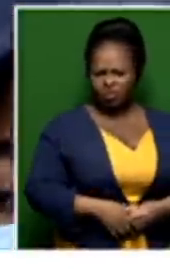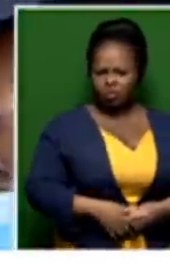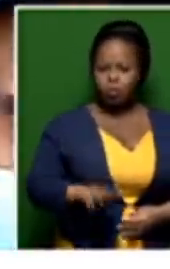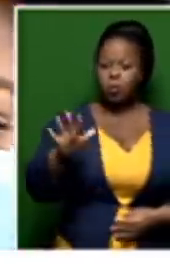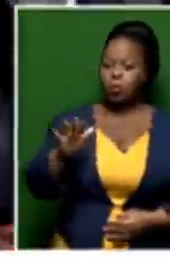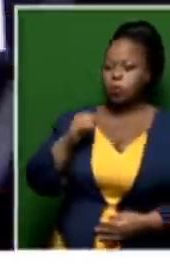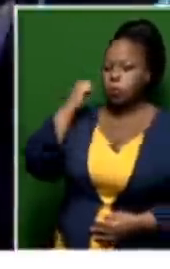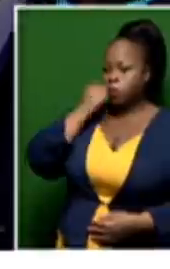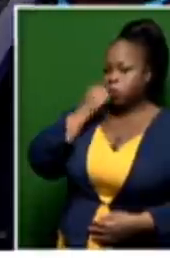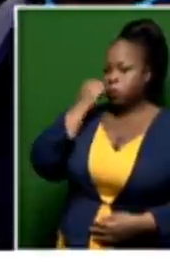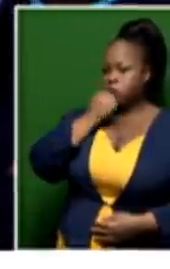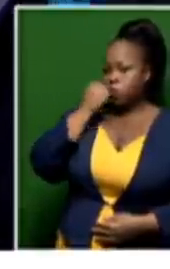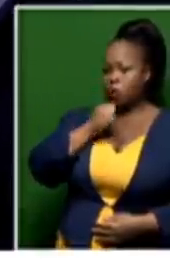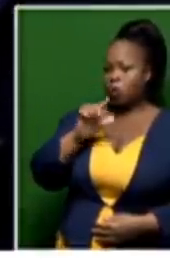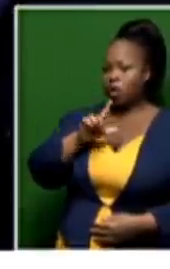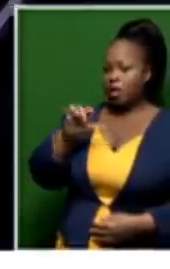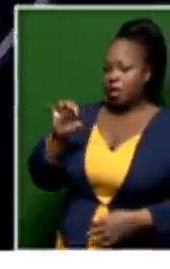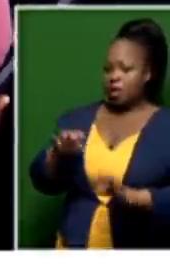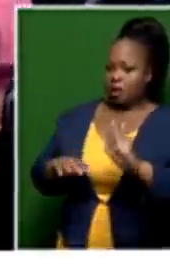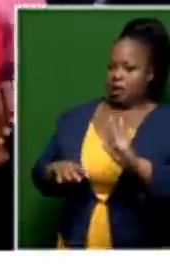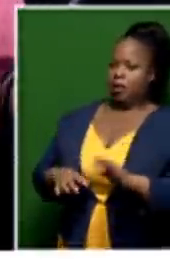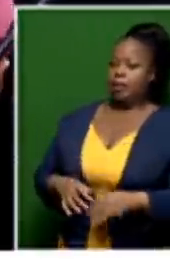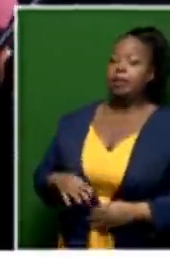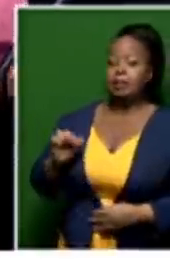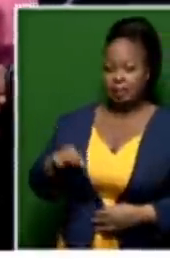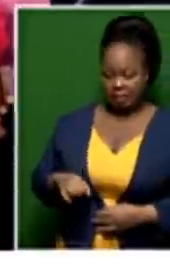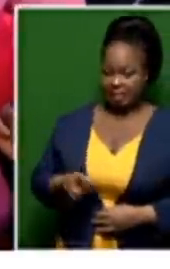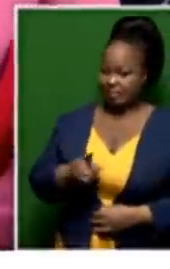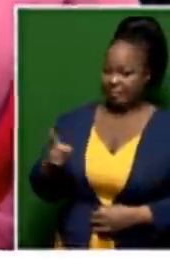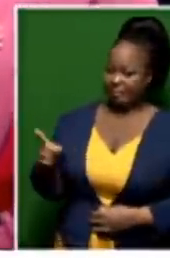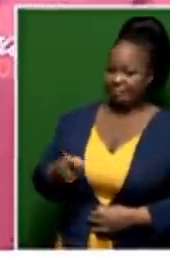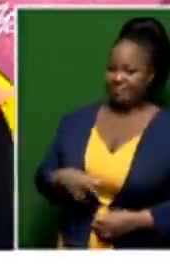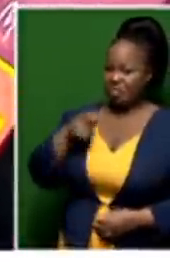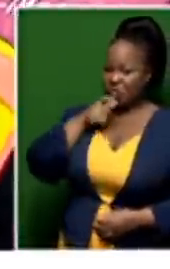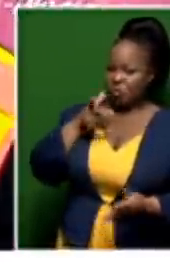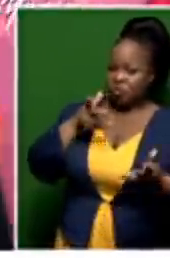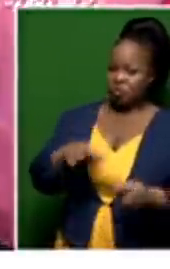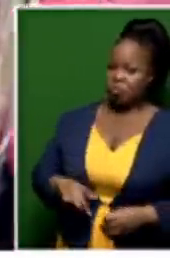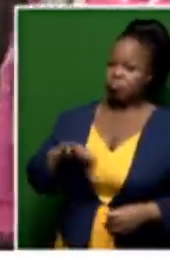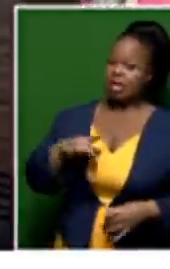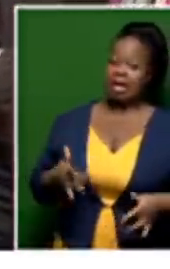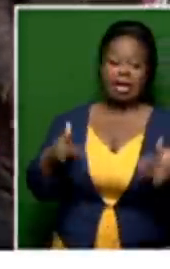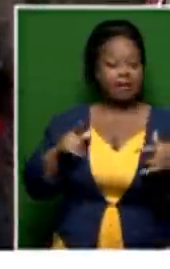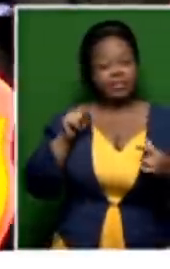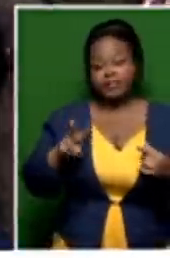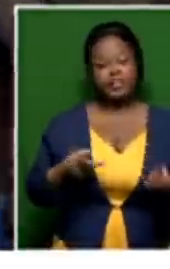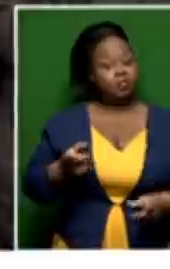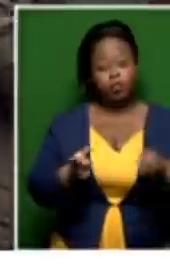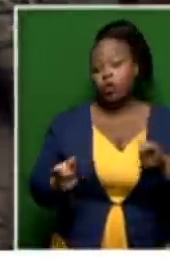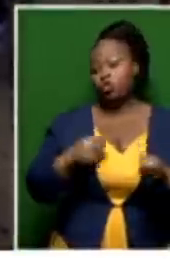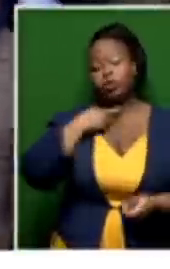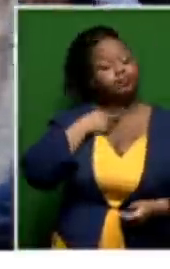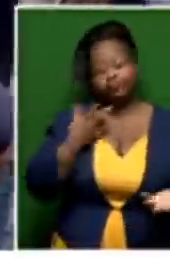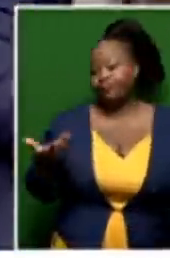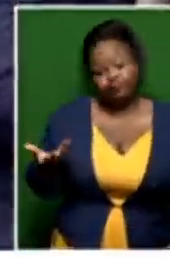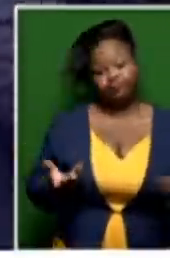must apologize for that, Leanne. Obviously, them airing their views. It's live television. We have absolutely no